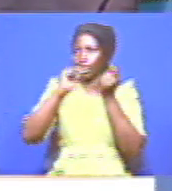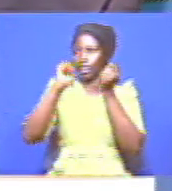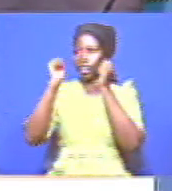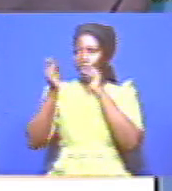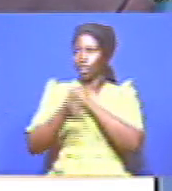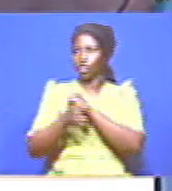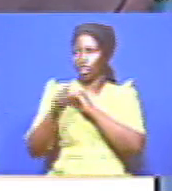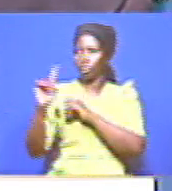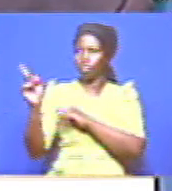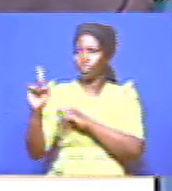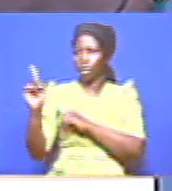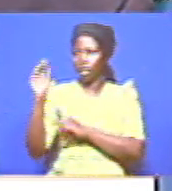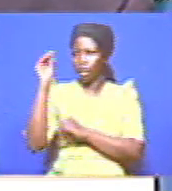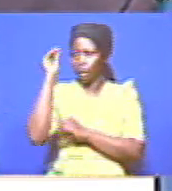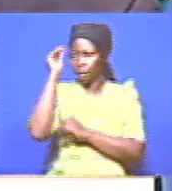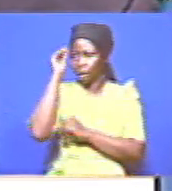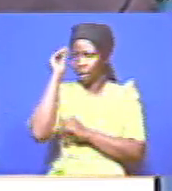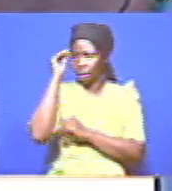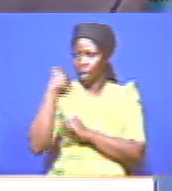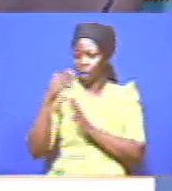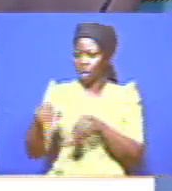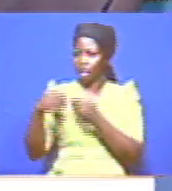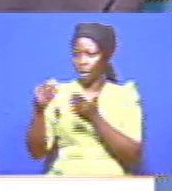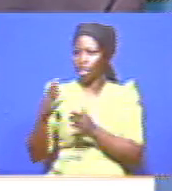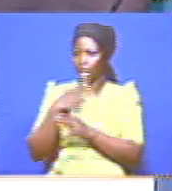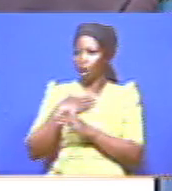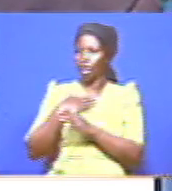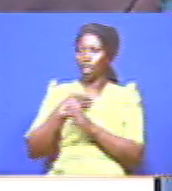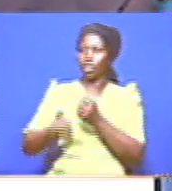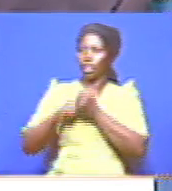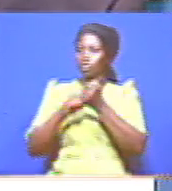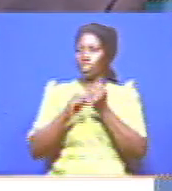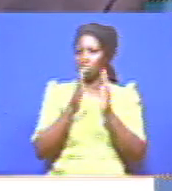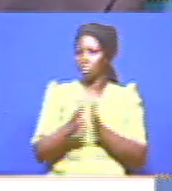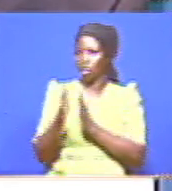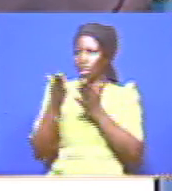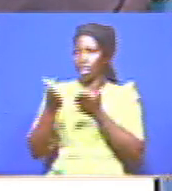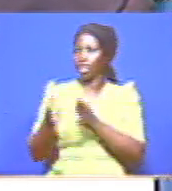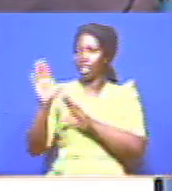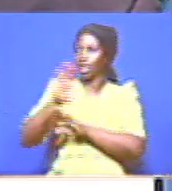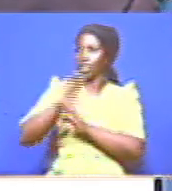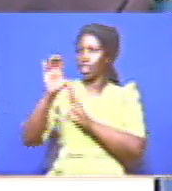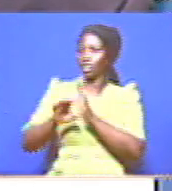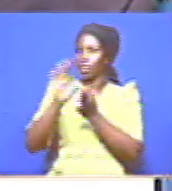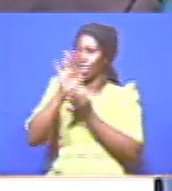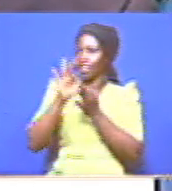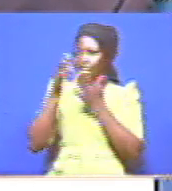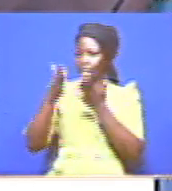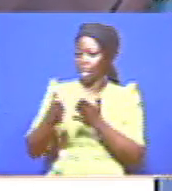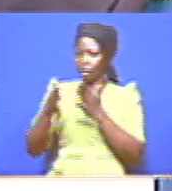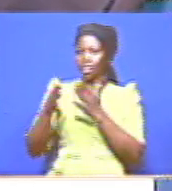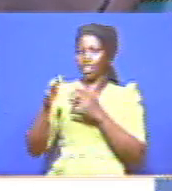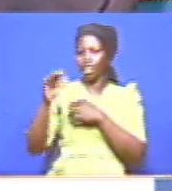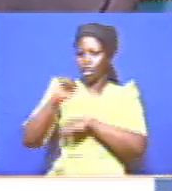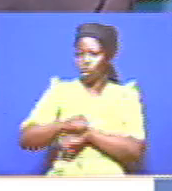Education. Mm-hmm. We have given our inputs in the preparation of all the curricula, particularly right now, and the the nursery and